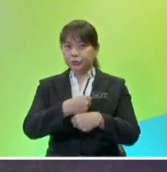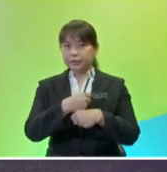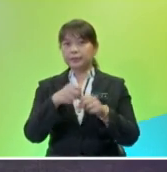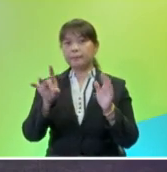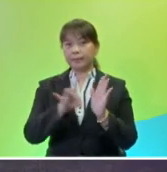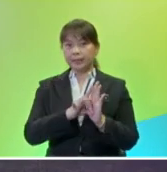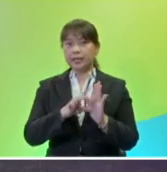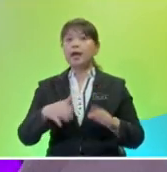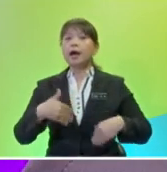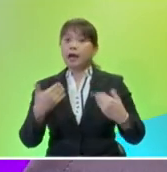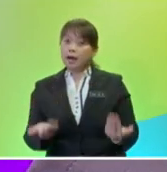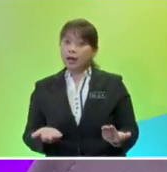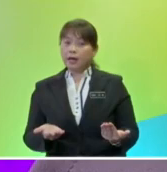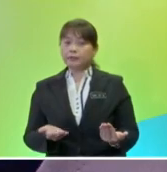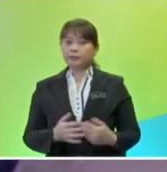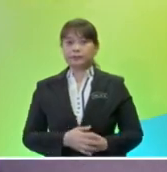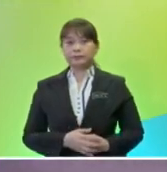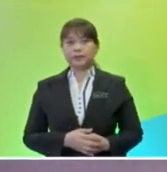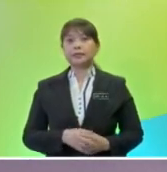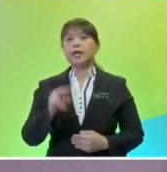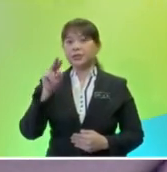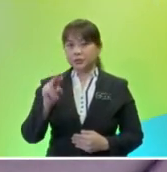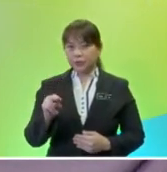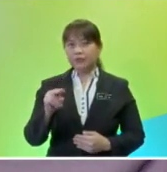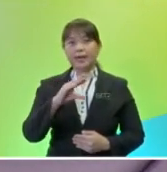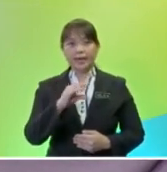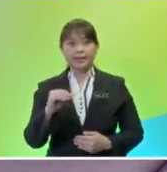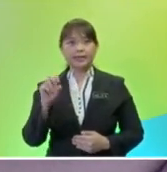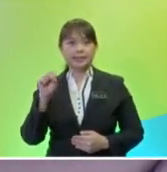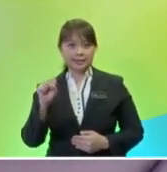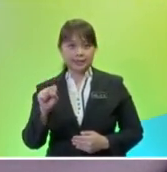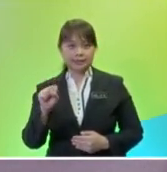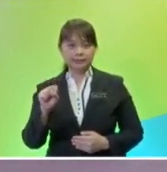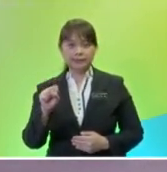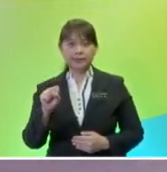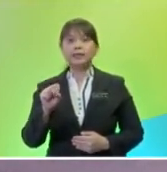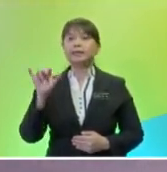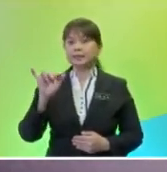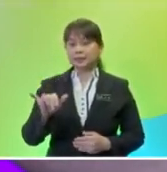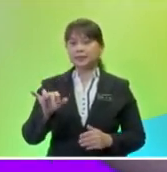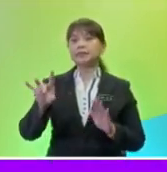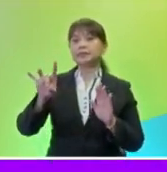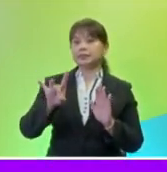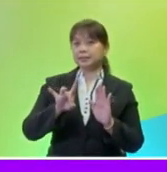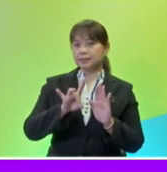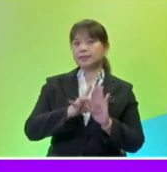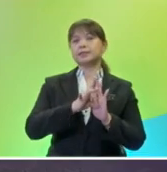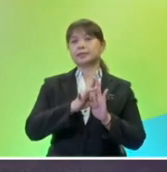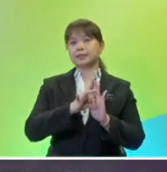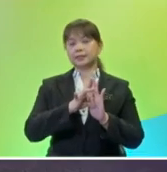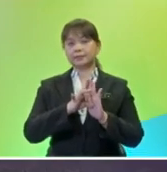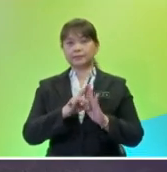Okay, north and south. All right, let's see if it sticks. Yay, it does. It does. That's a bit